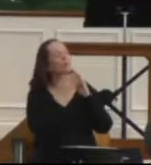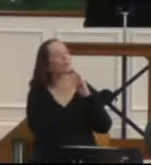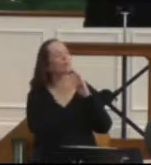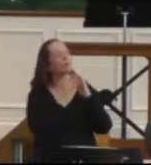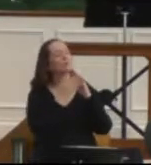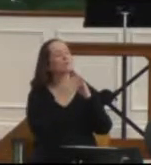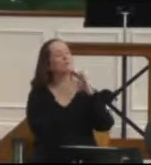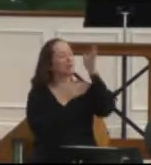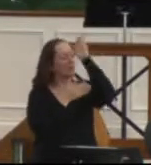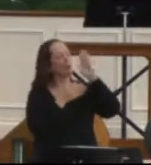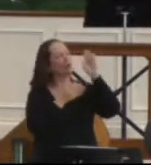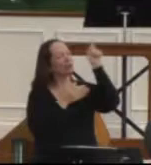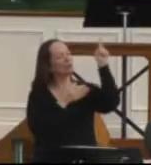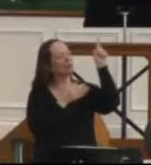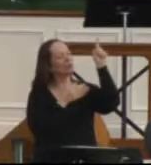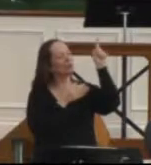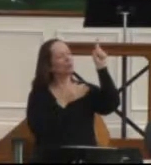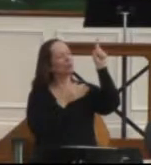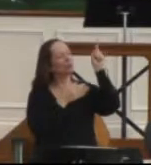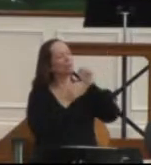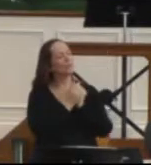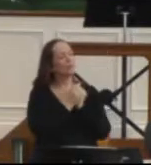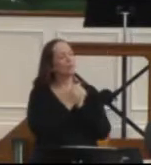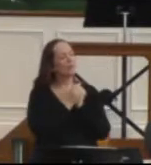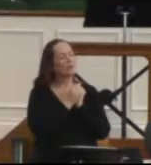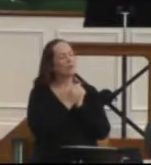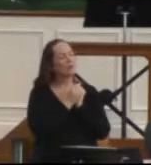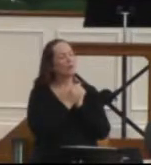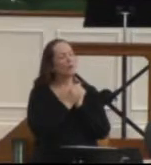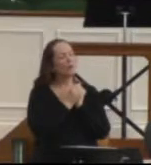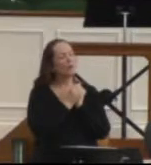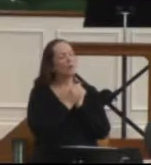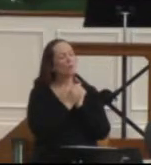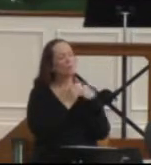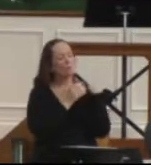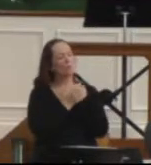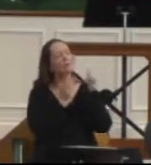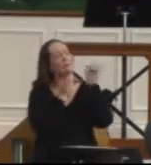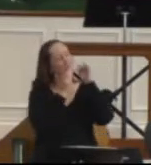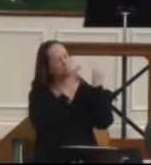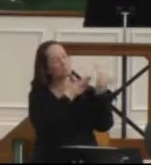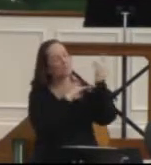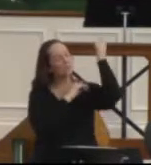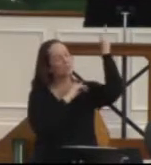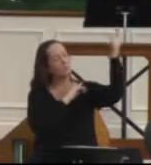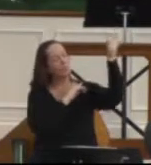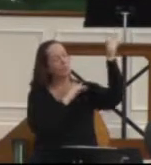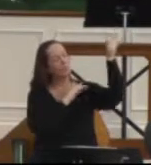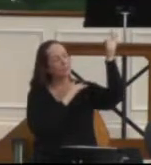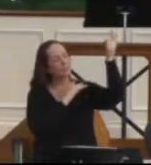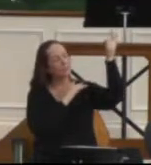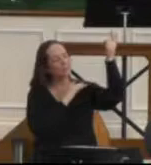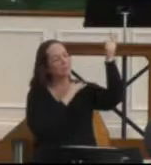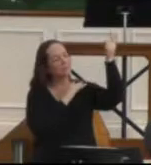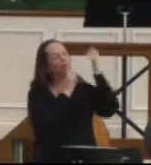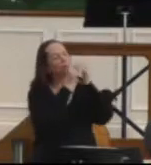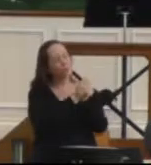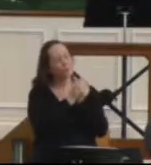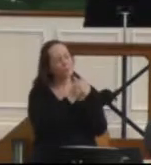your word impact us this day. We have come into your presence to worship and adore